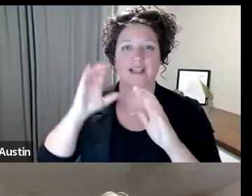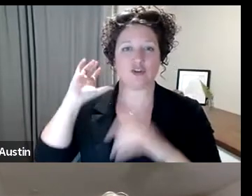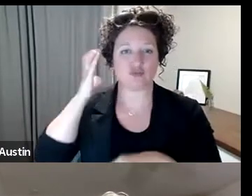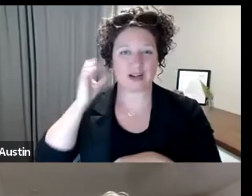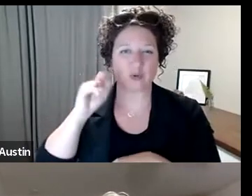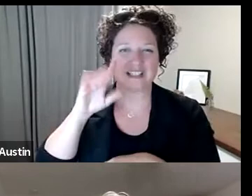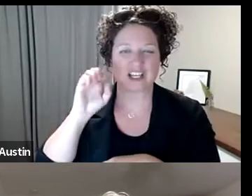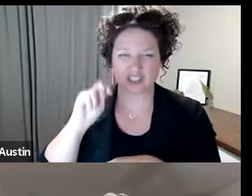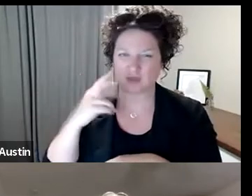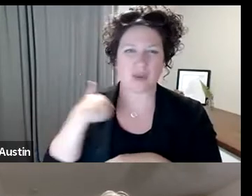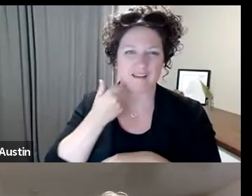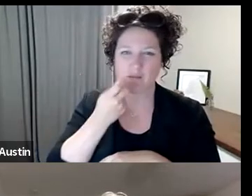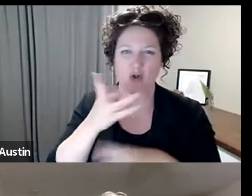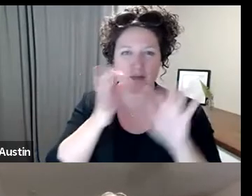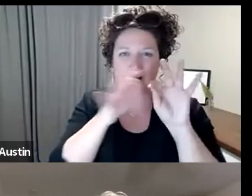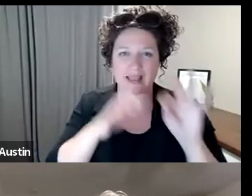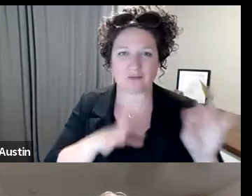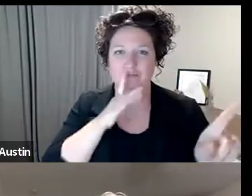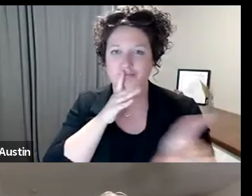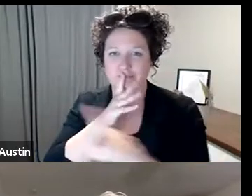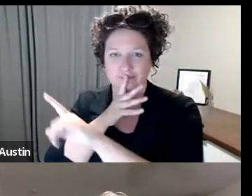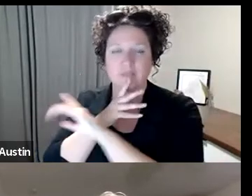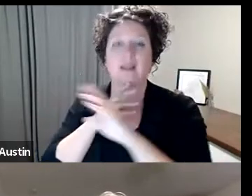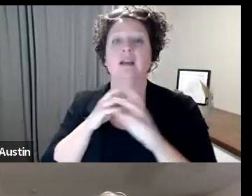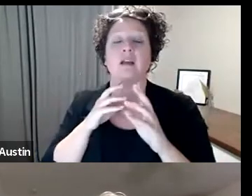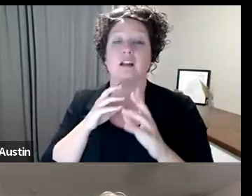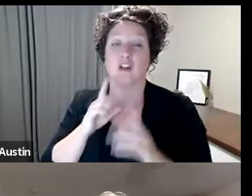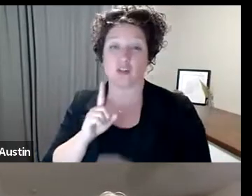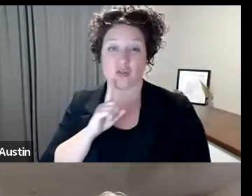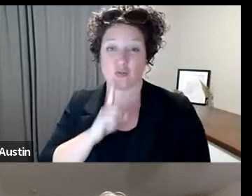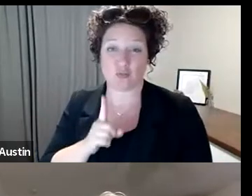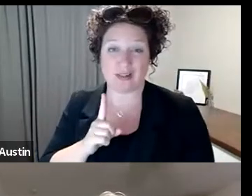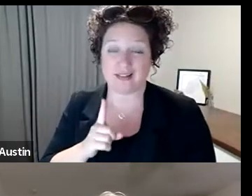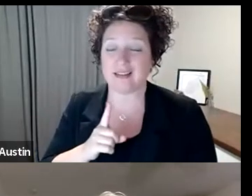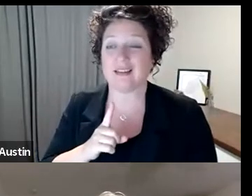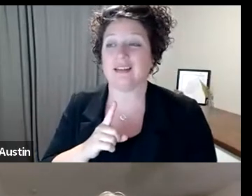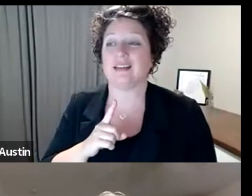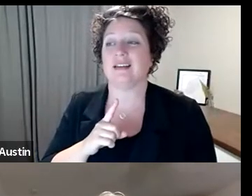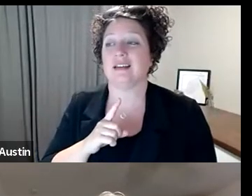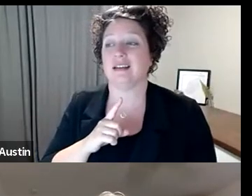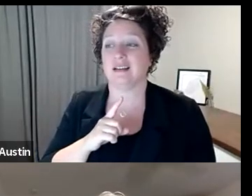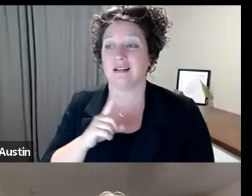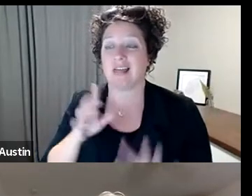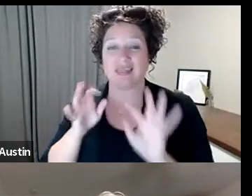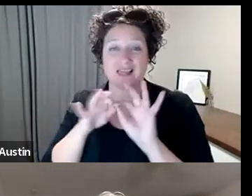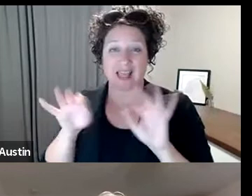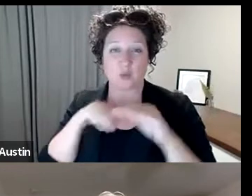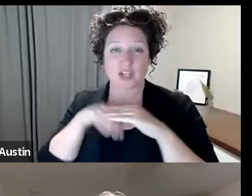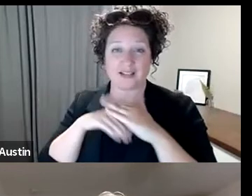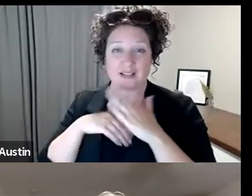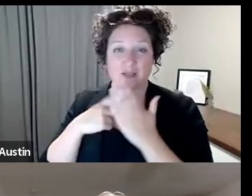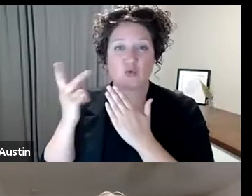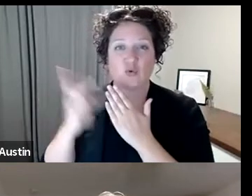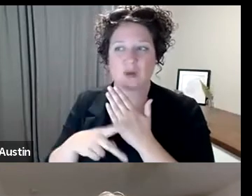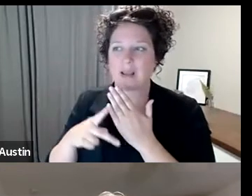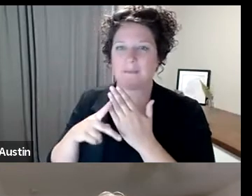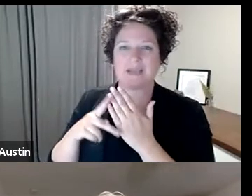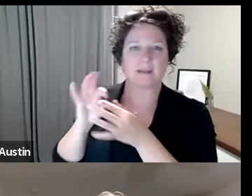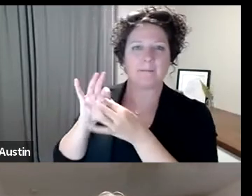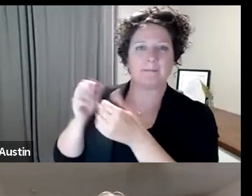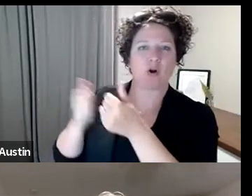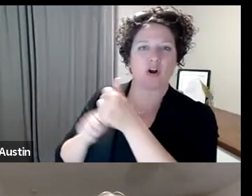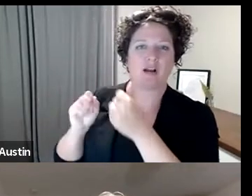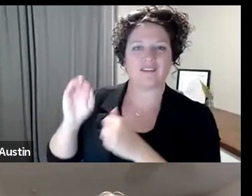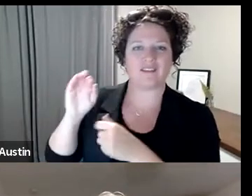multiple languages. And the reality of the situation is that, you know, the language access program is a part of the division of